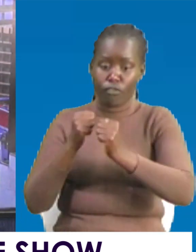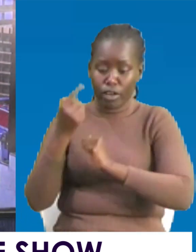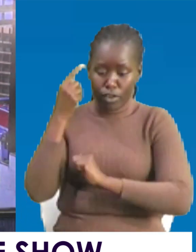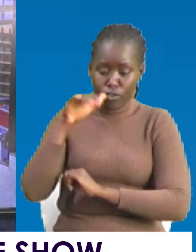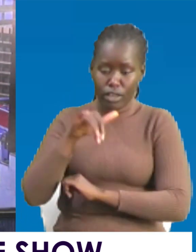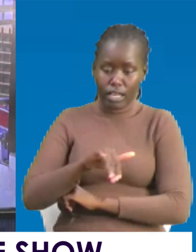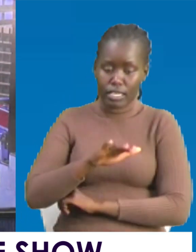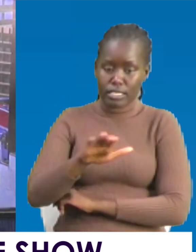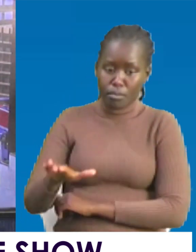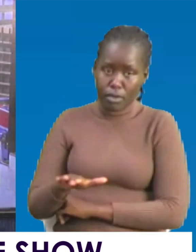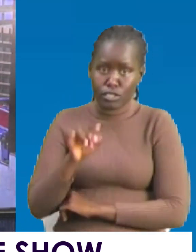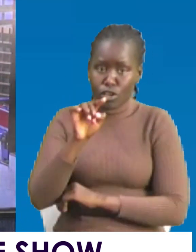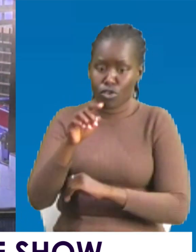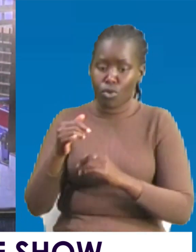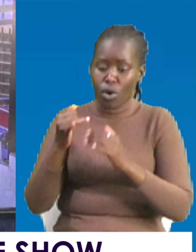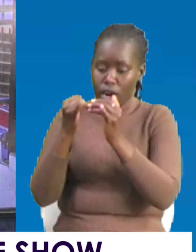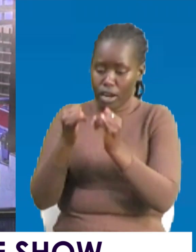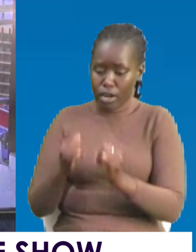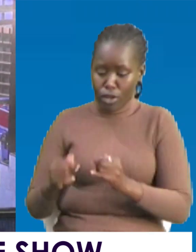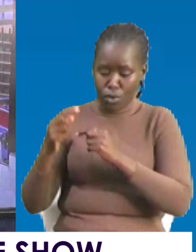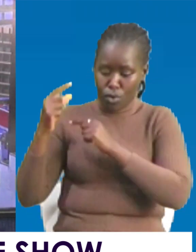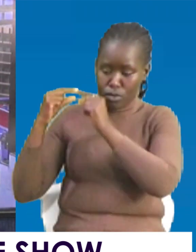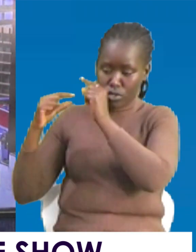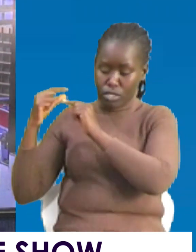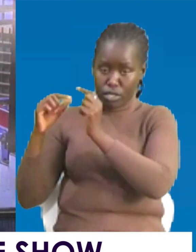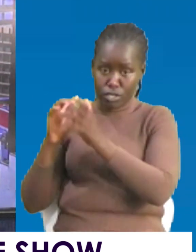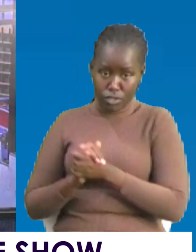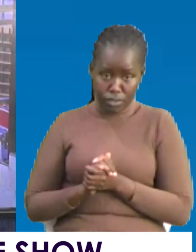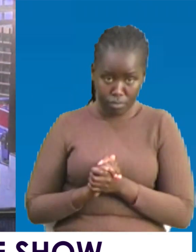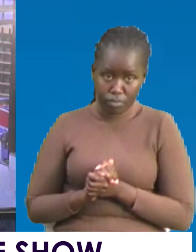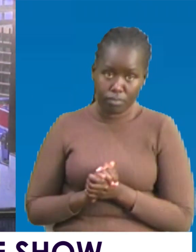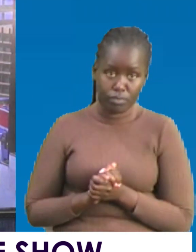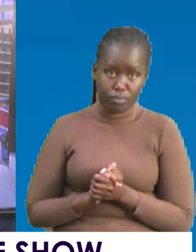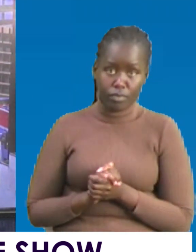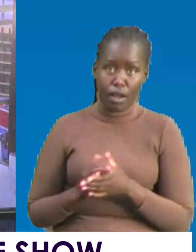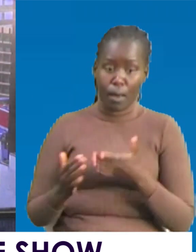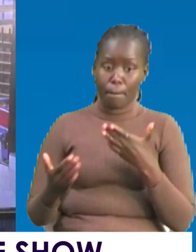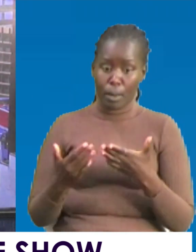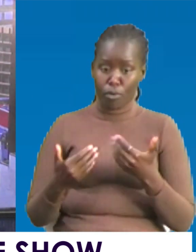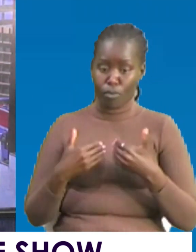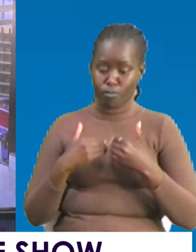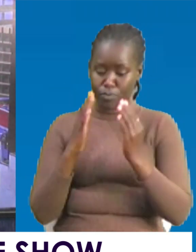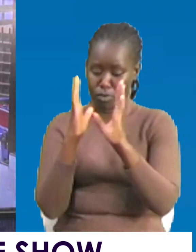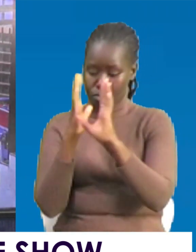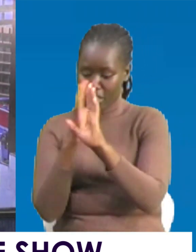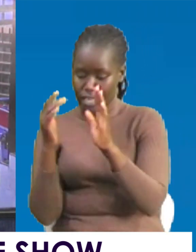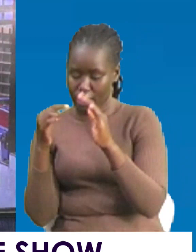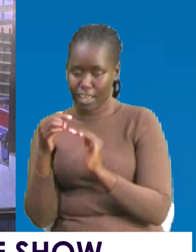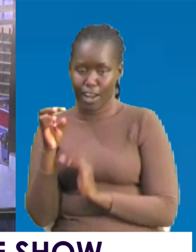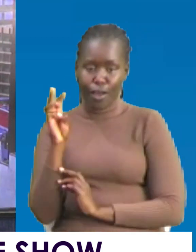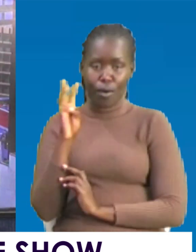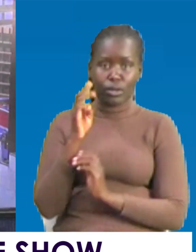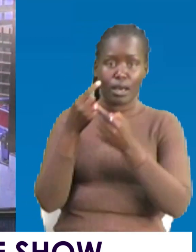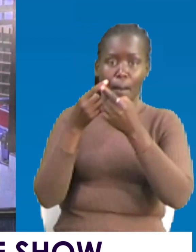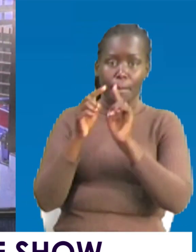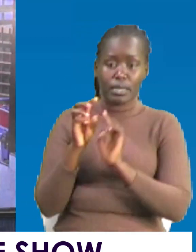place. You are a new generation. Don't birth it in your generation. You may have been hidden in water, but it is in